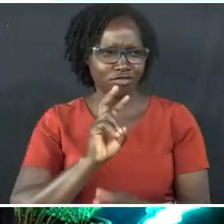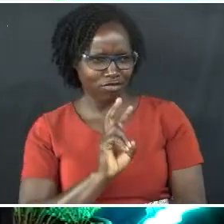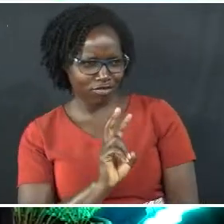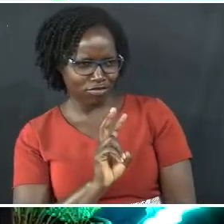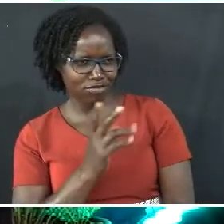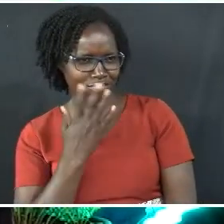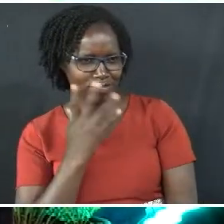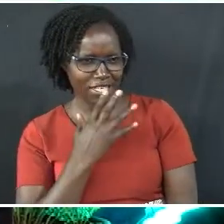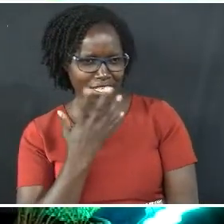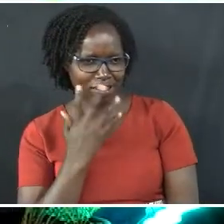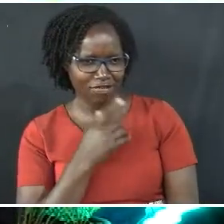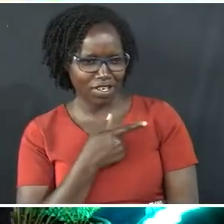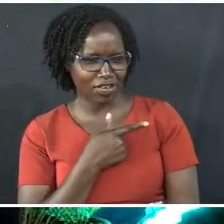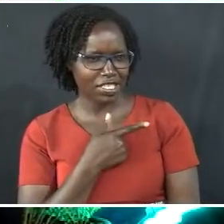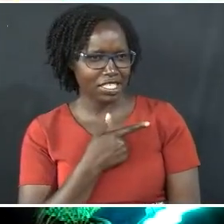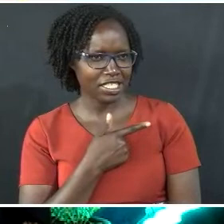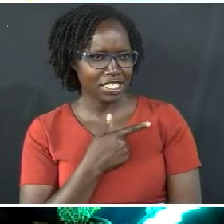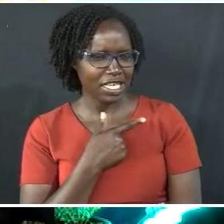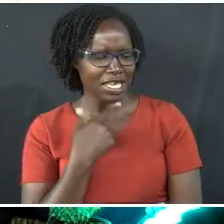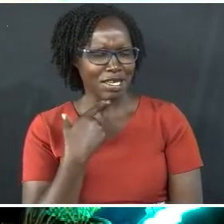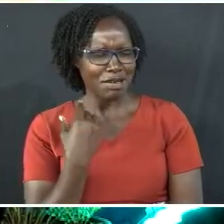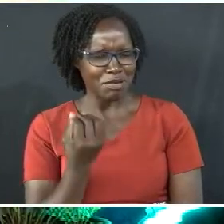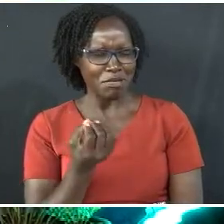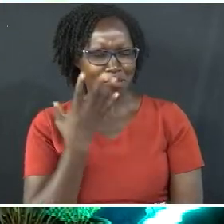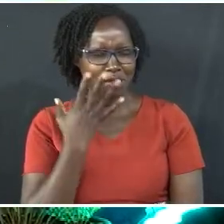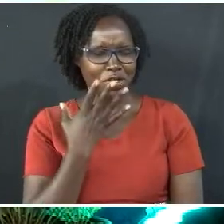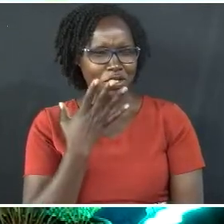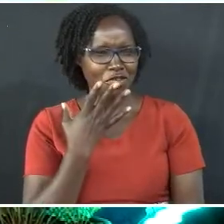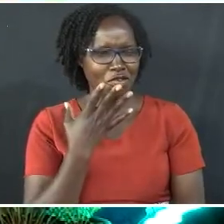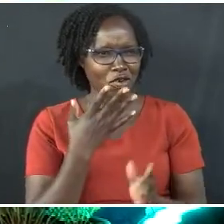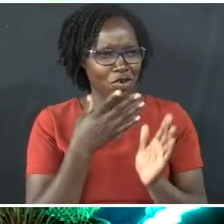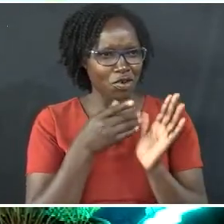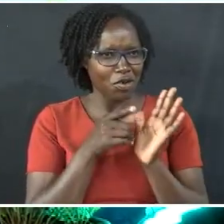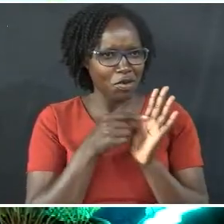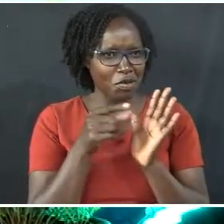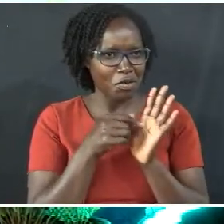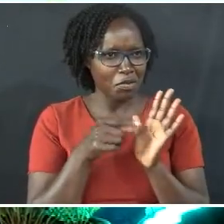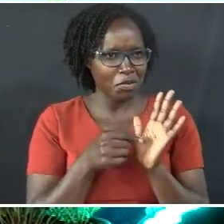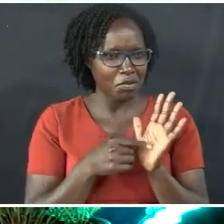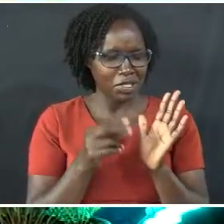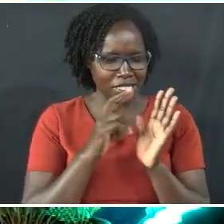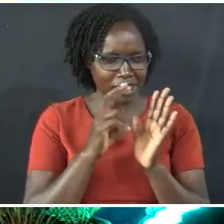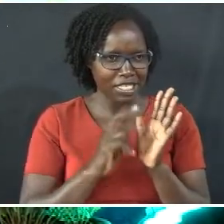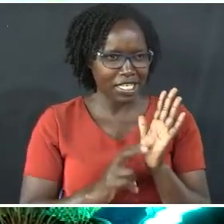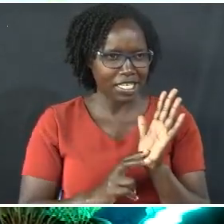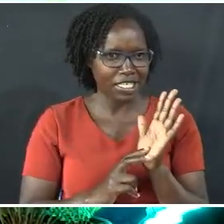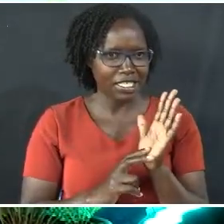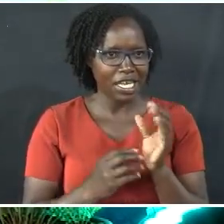roses. There was a beautiful note attached to it. I read it